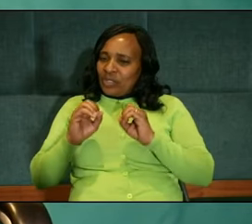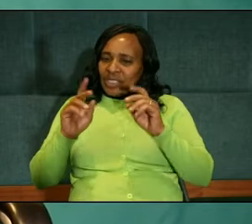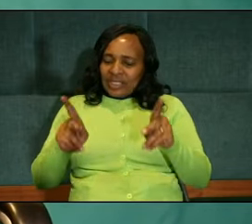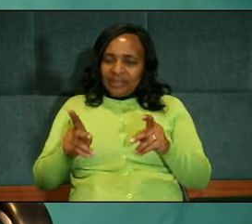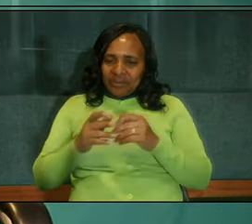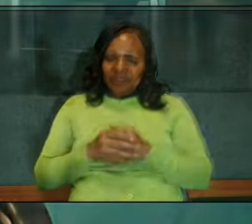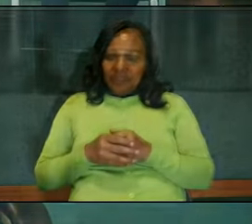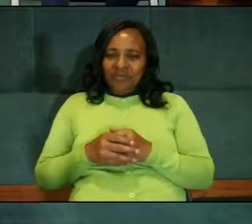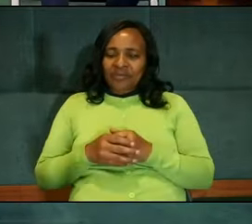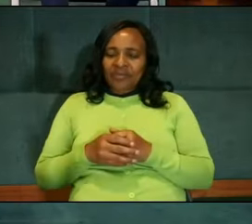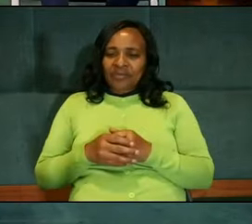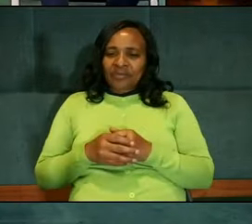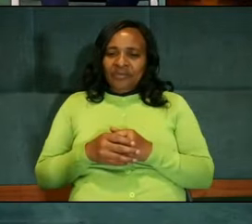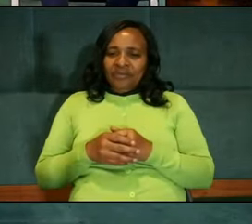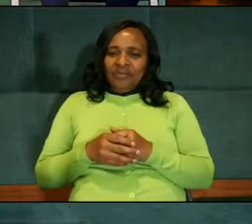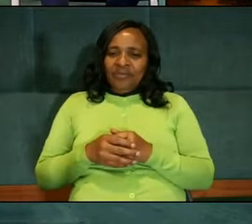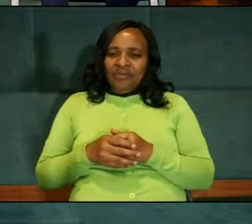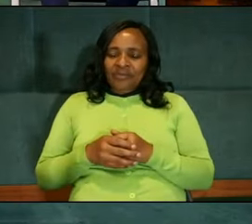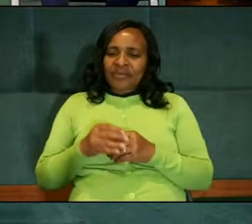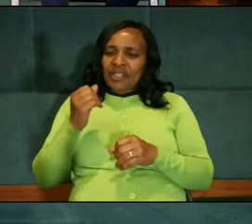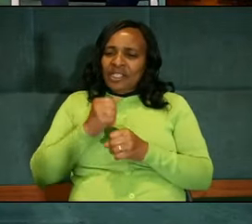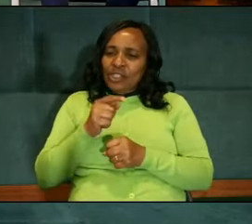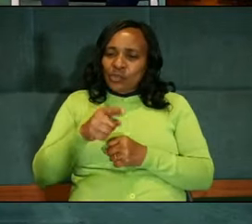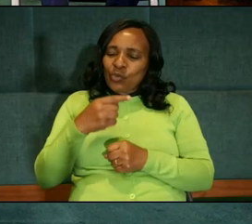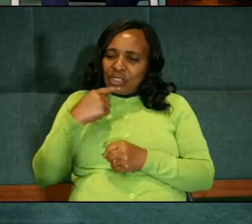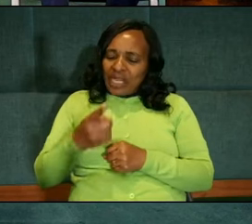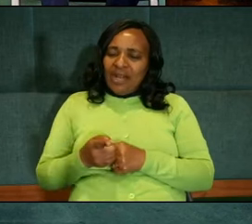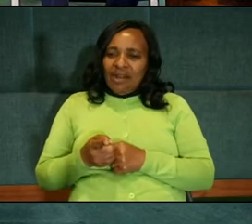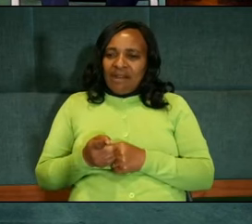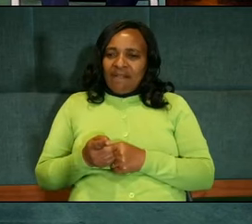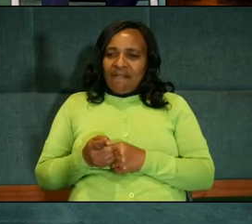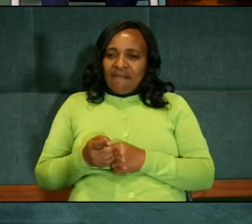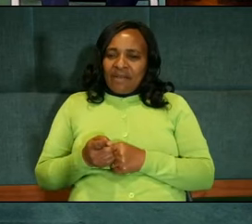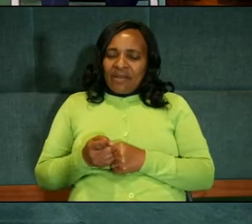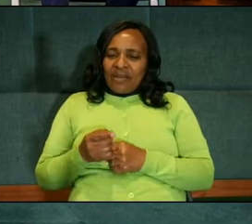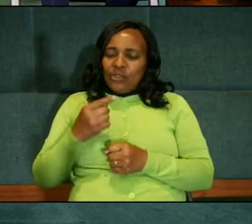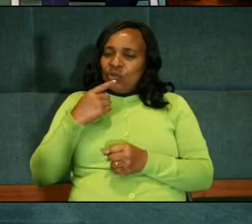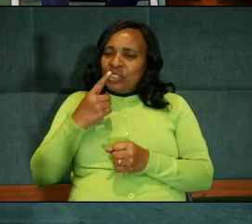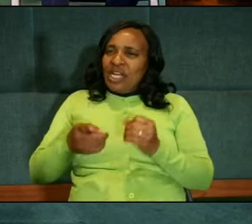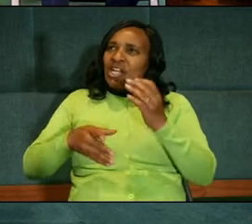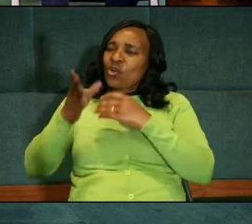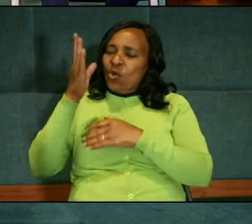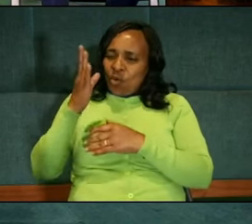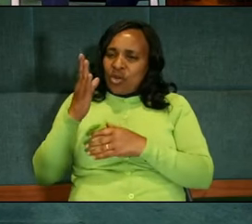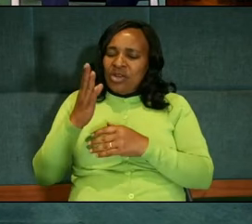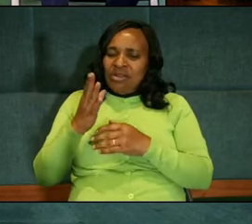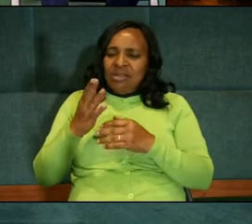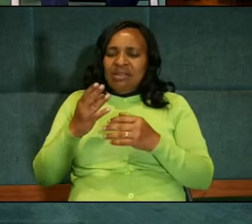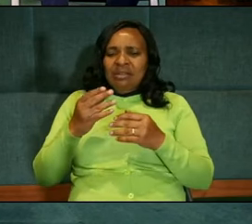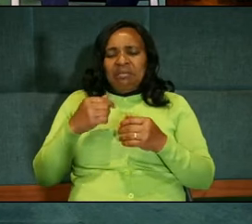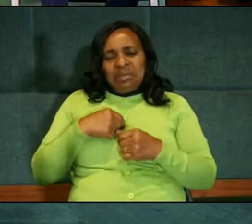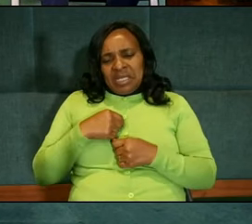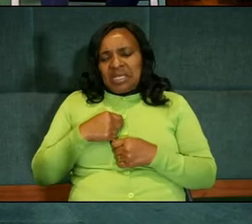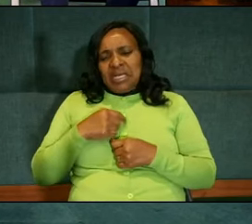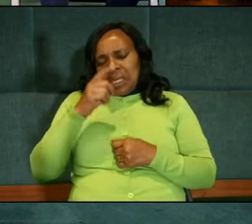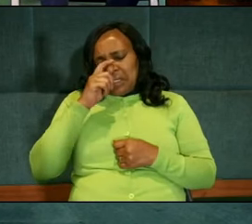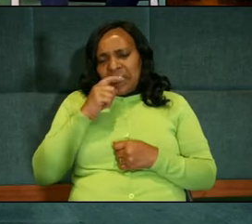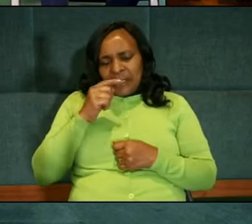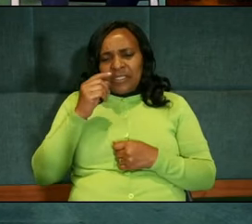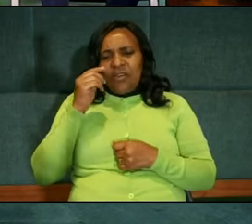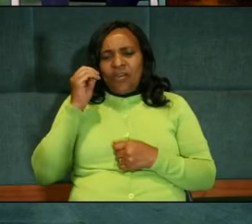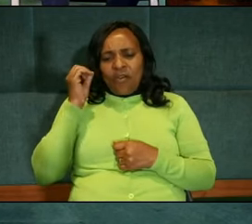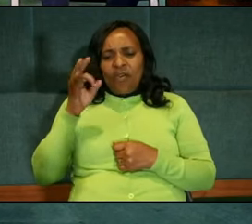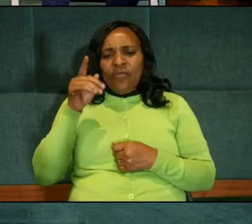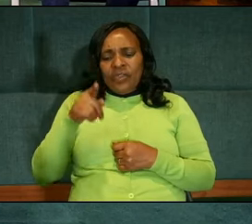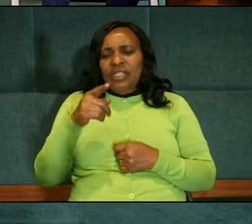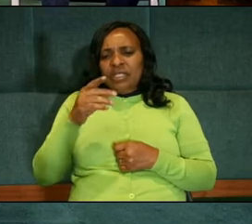Okay, that's amazing. I mean, did you tell them, or did you tell God? So did you tell God, hey God, me, I'm jealous of this person.